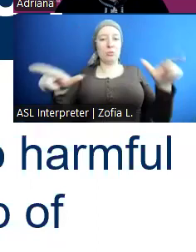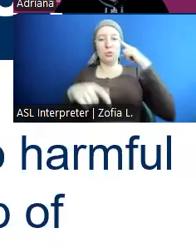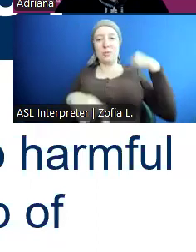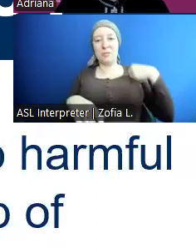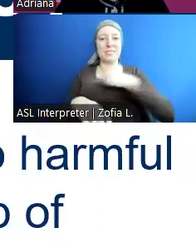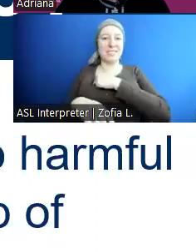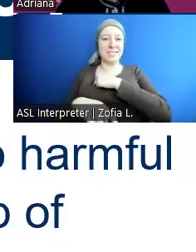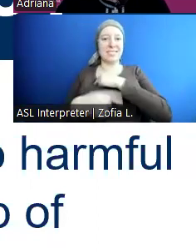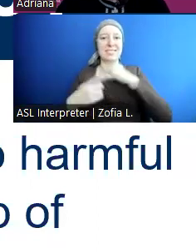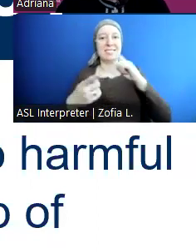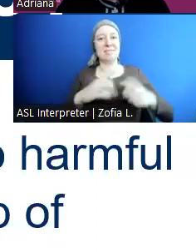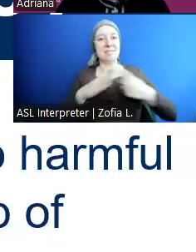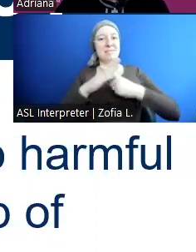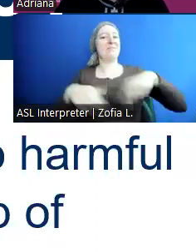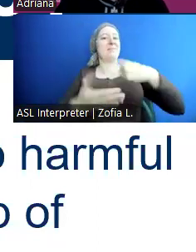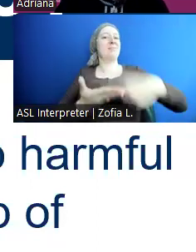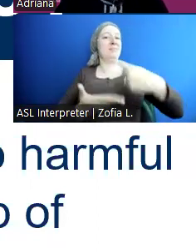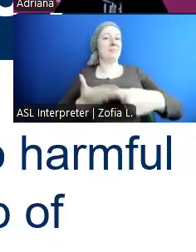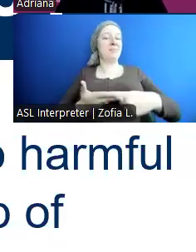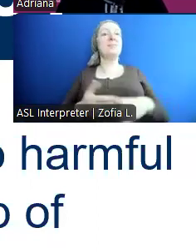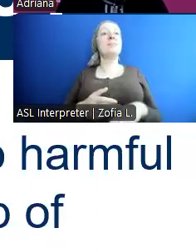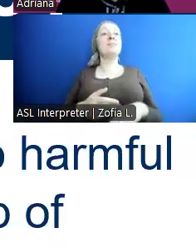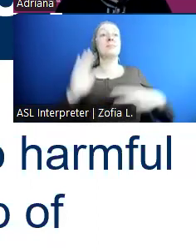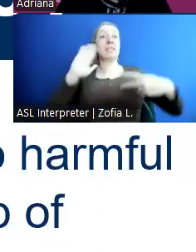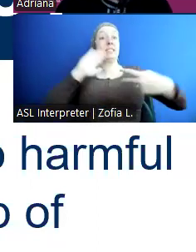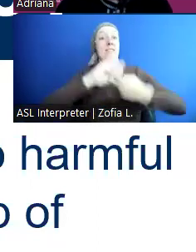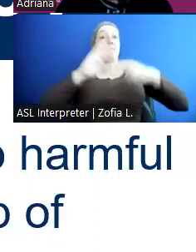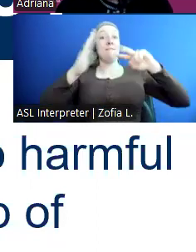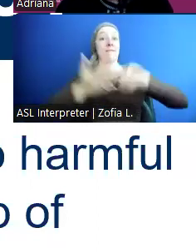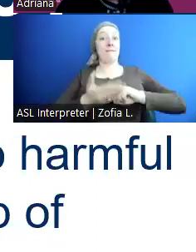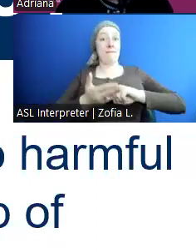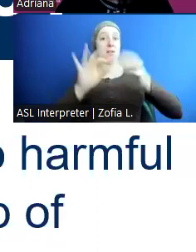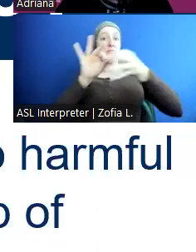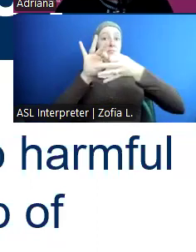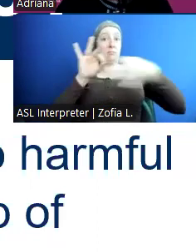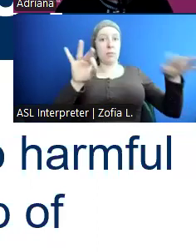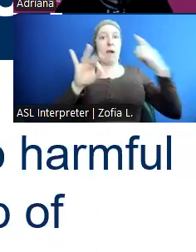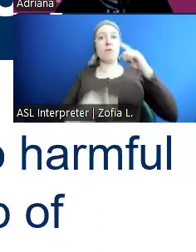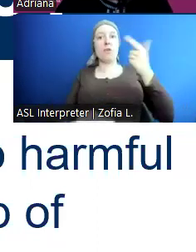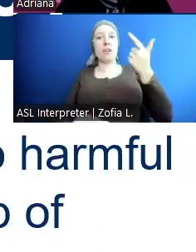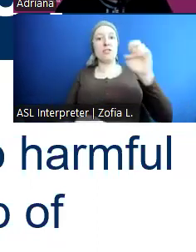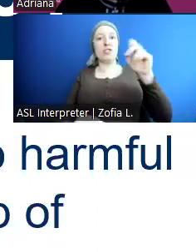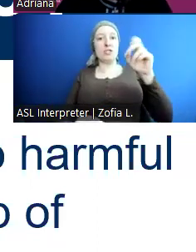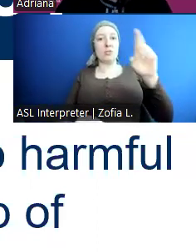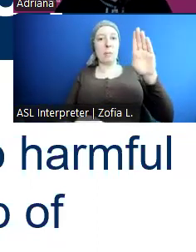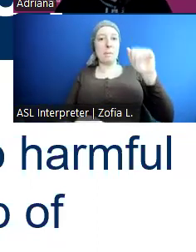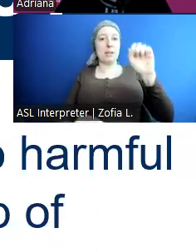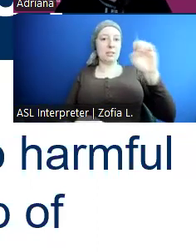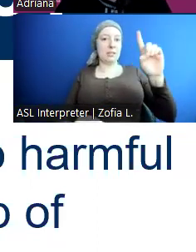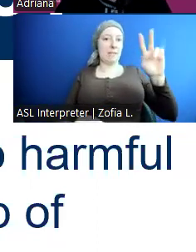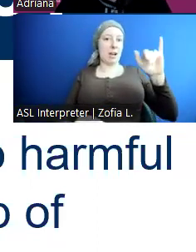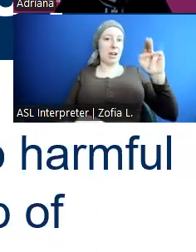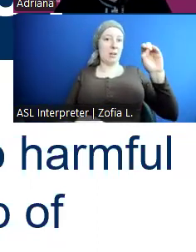to engage in conversation today. The definition we typically use for gender-based violence refers to